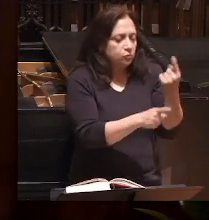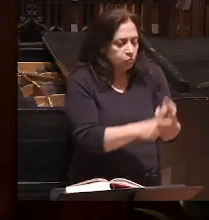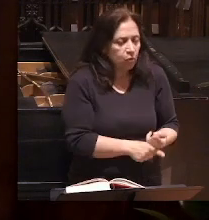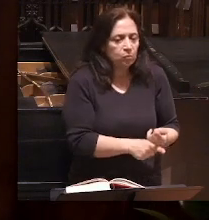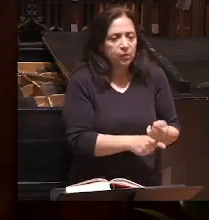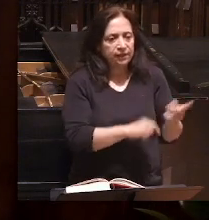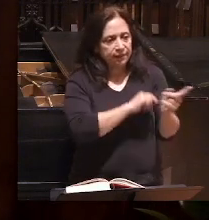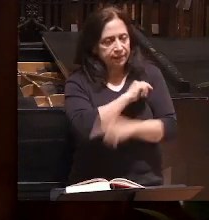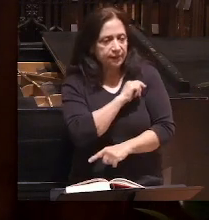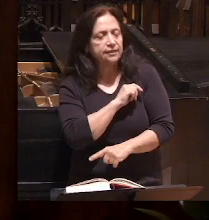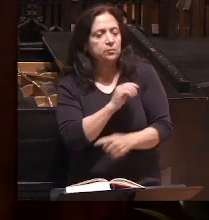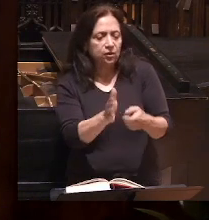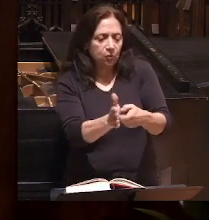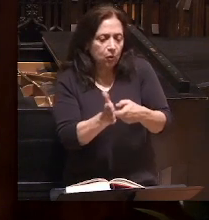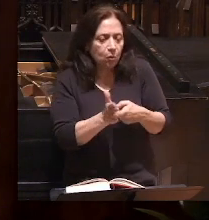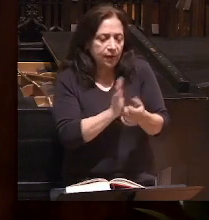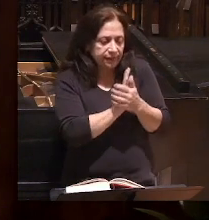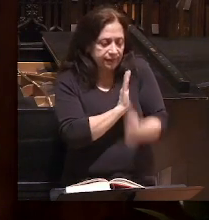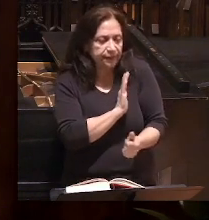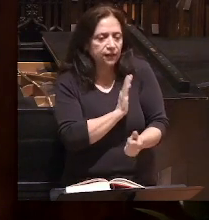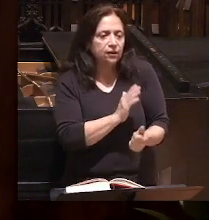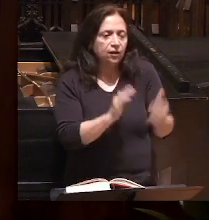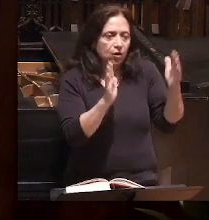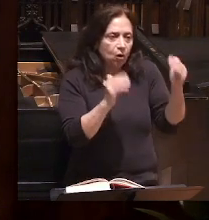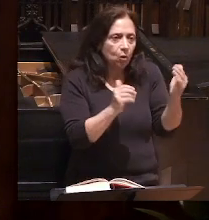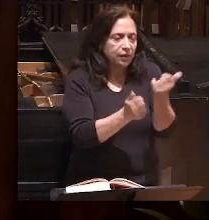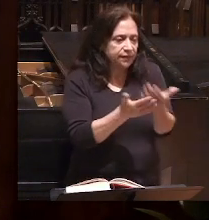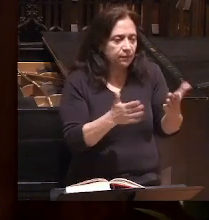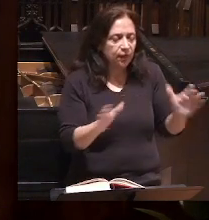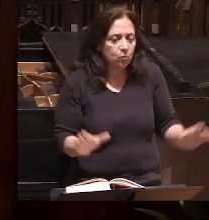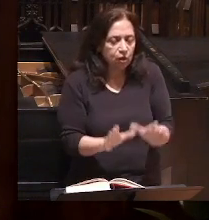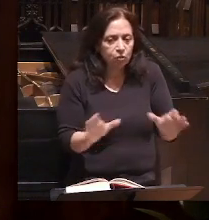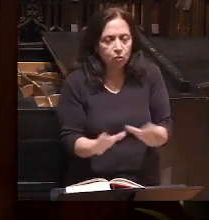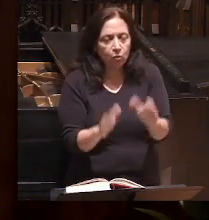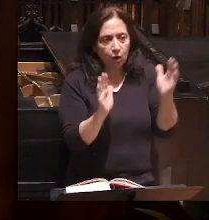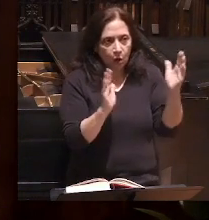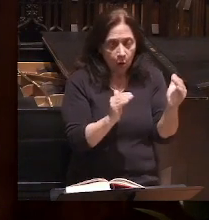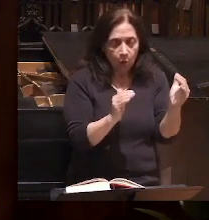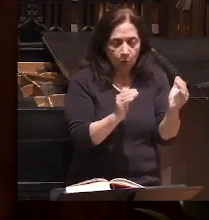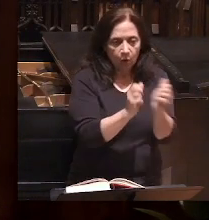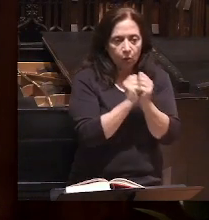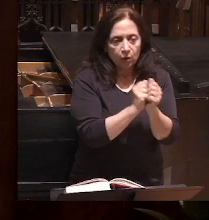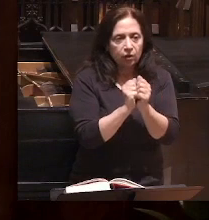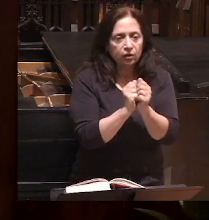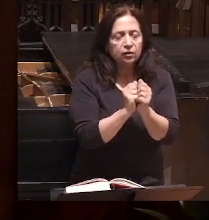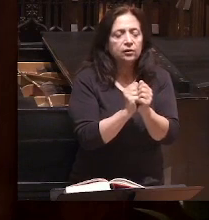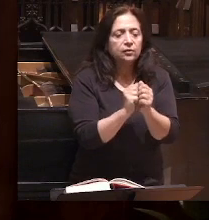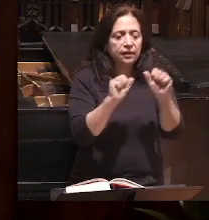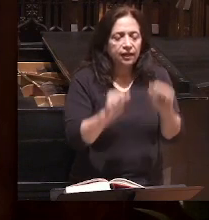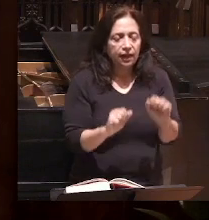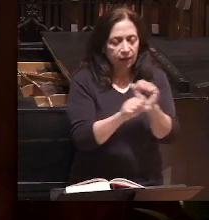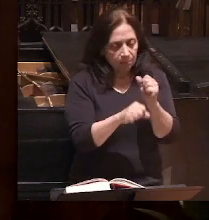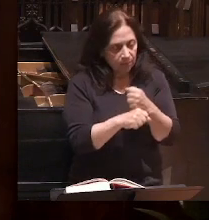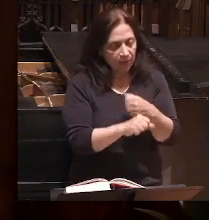is a discipline that requires skill. Hope is something we do, and with hope, we can create